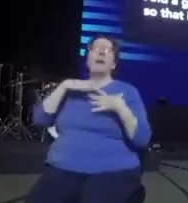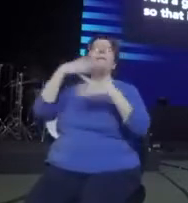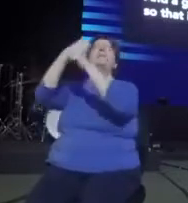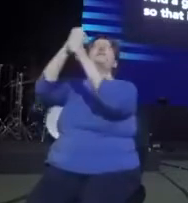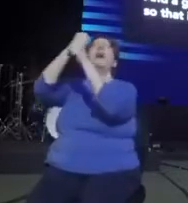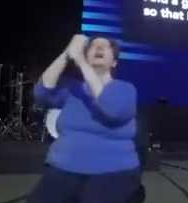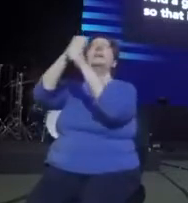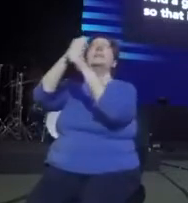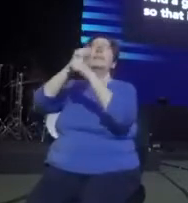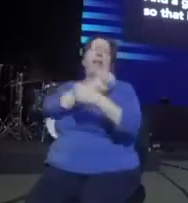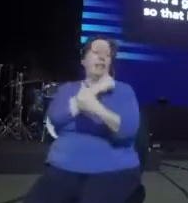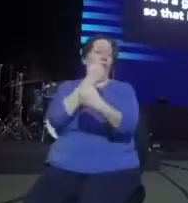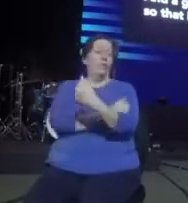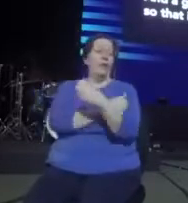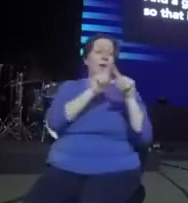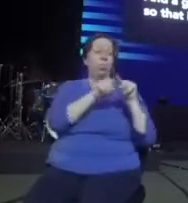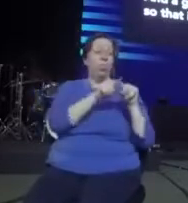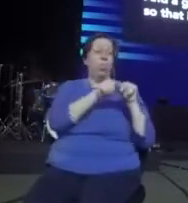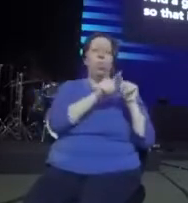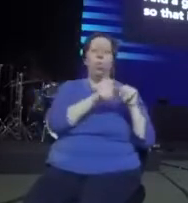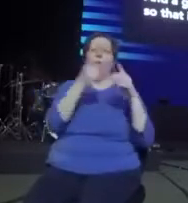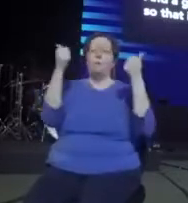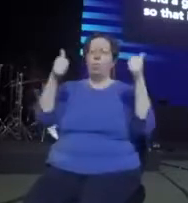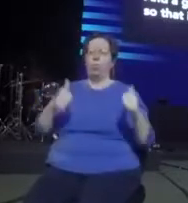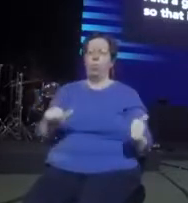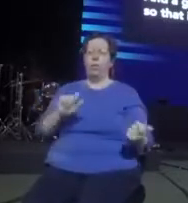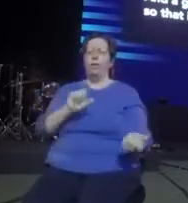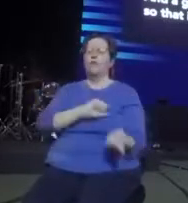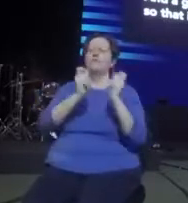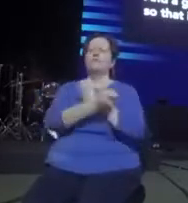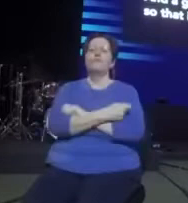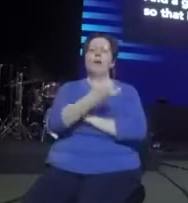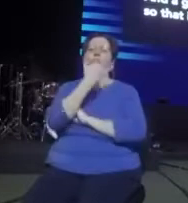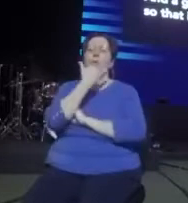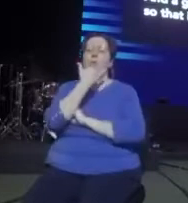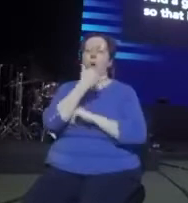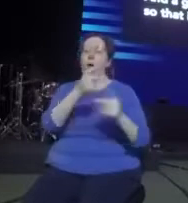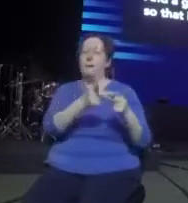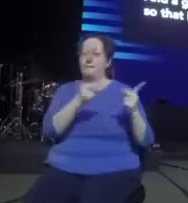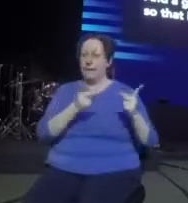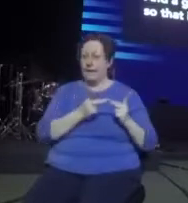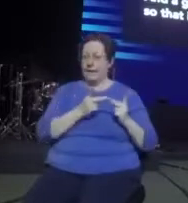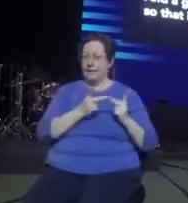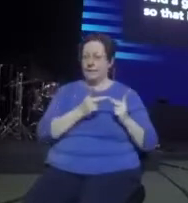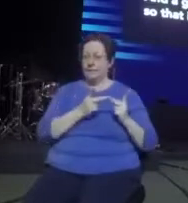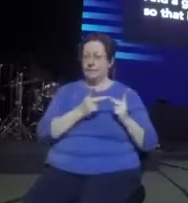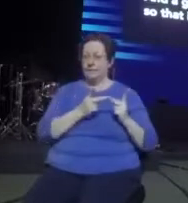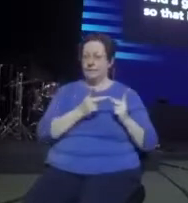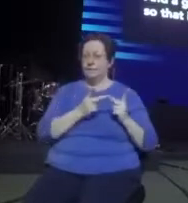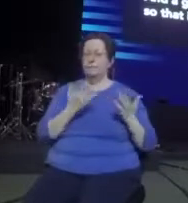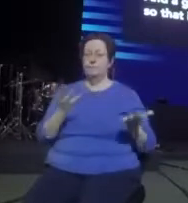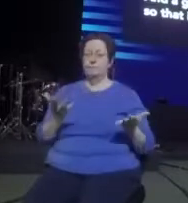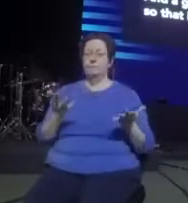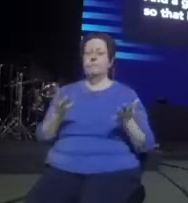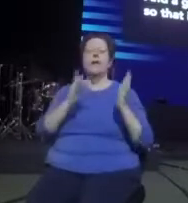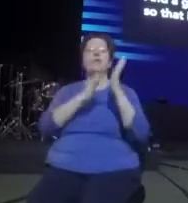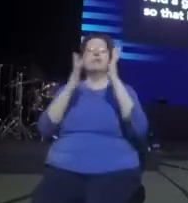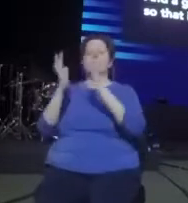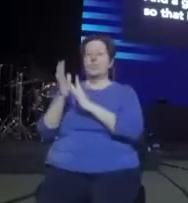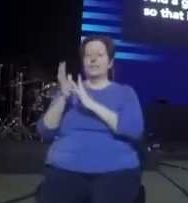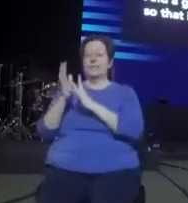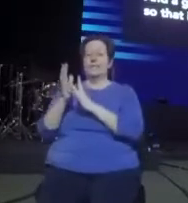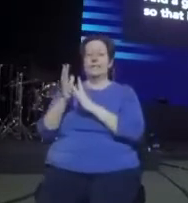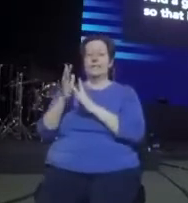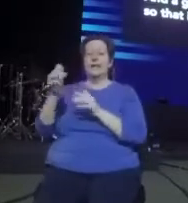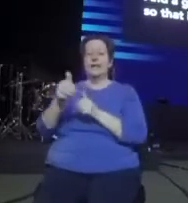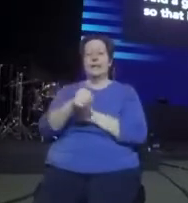that authority figure in your life and place him somewhere where you shouldn't place it. So here's Jesus. He's in the back of the